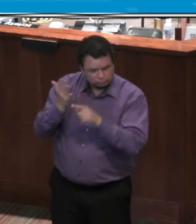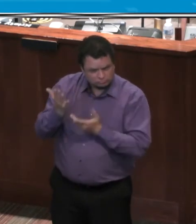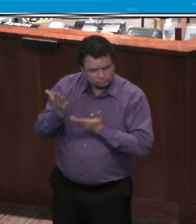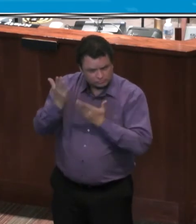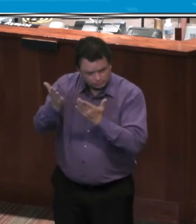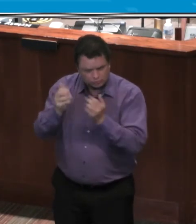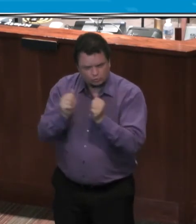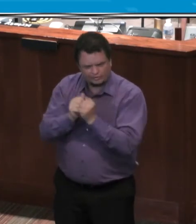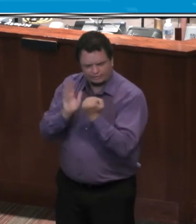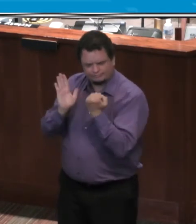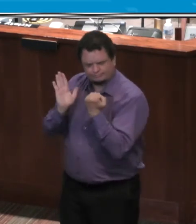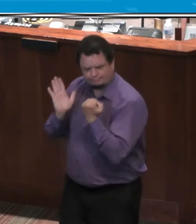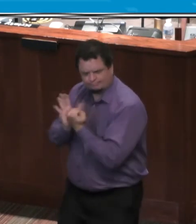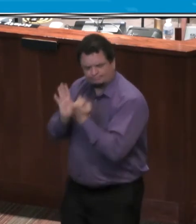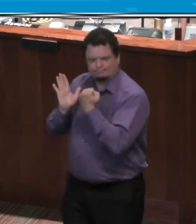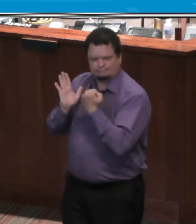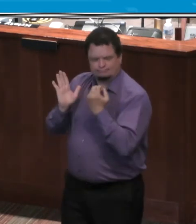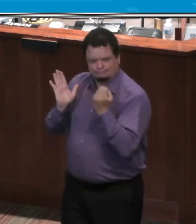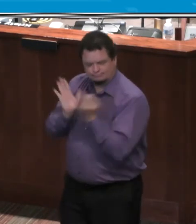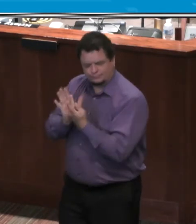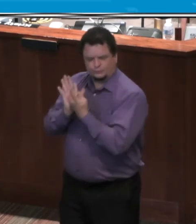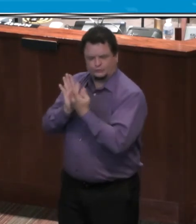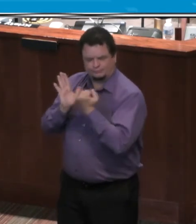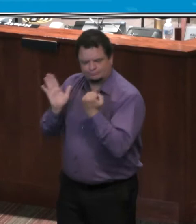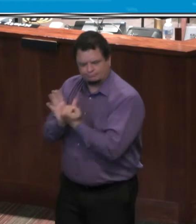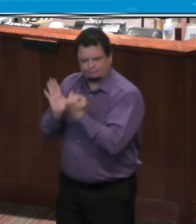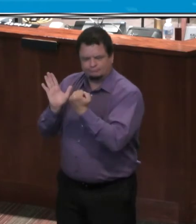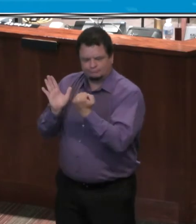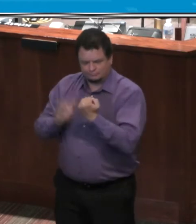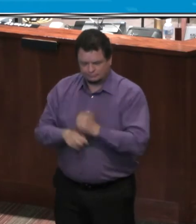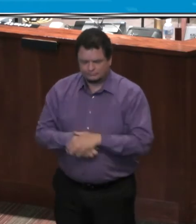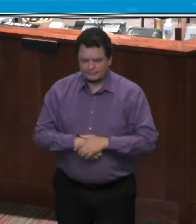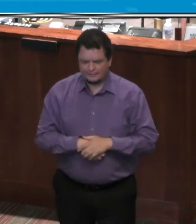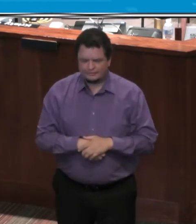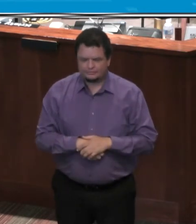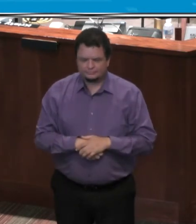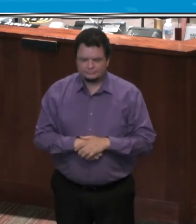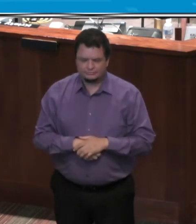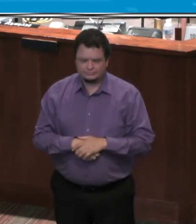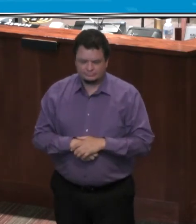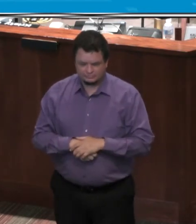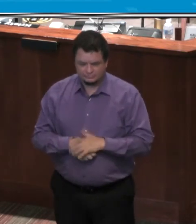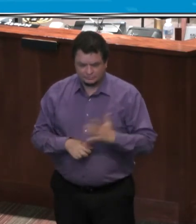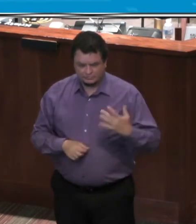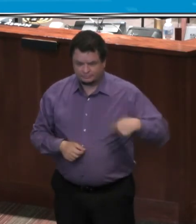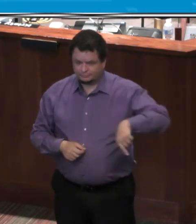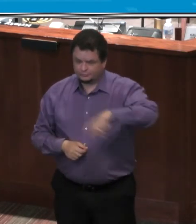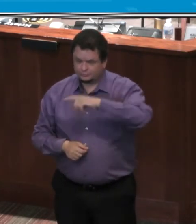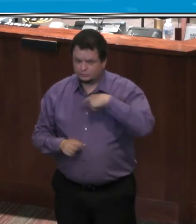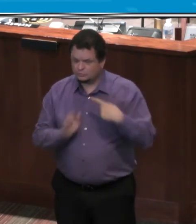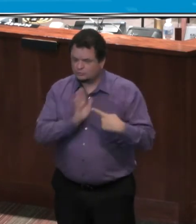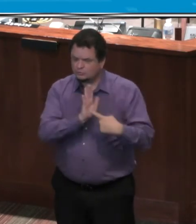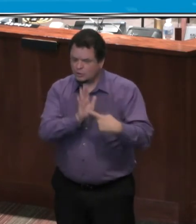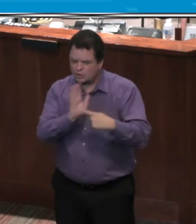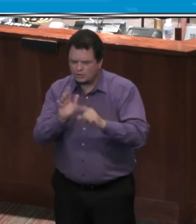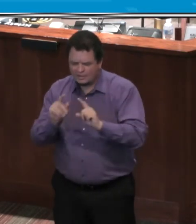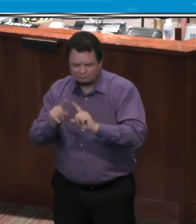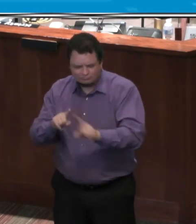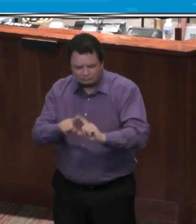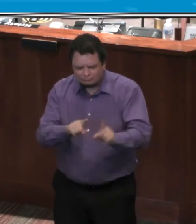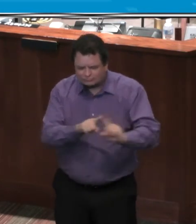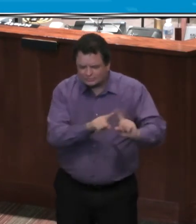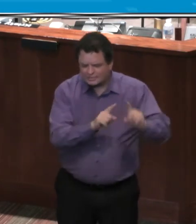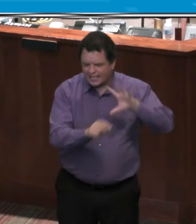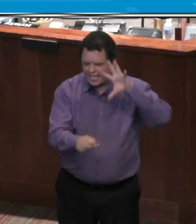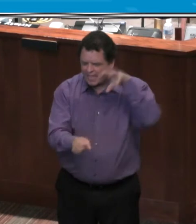that ensures that we are demonstrating meeting all measures to be an optimum local public health